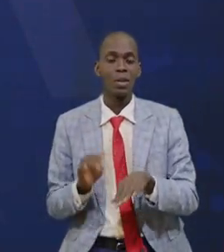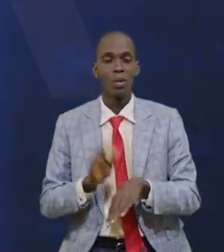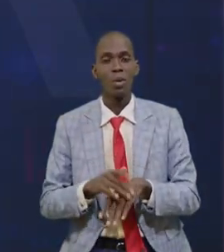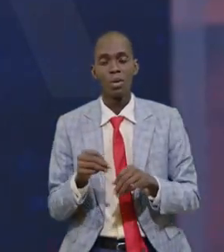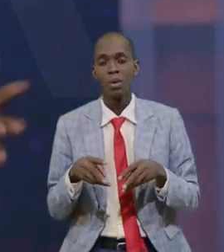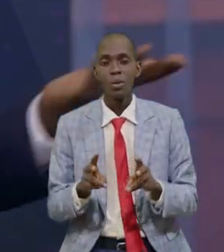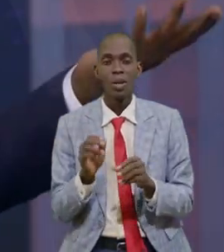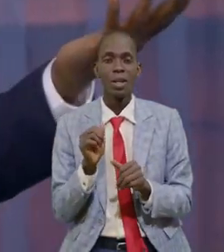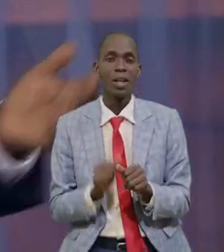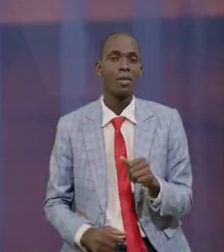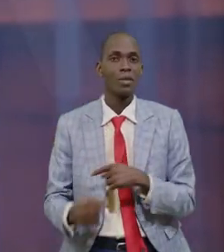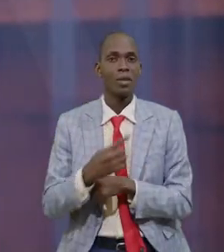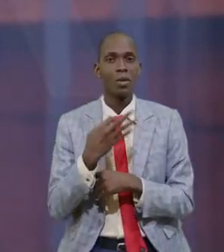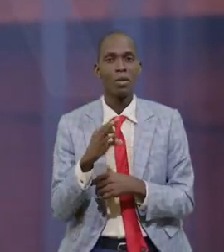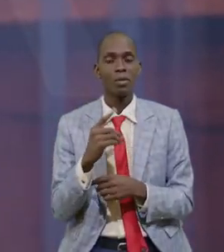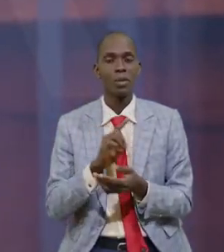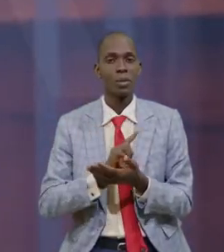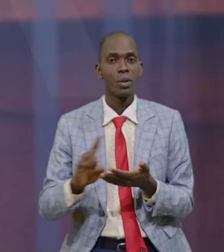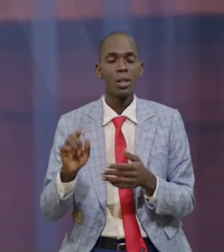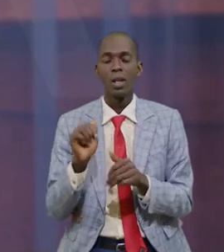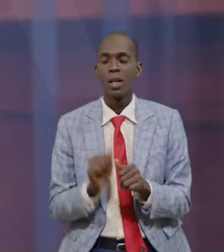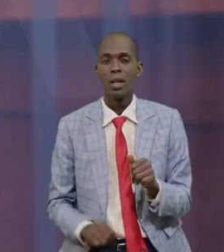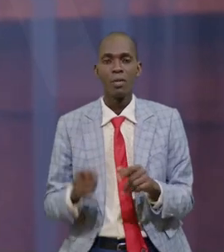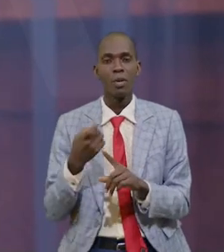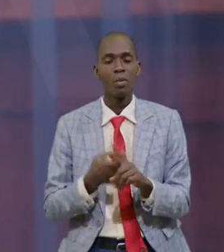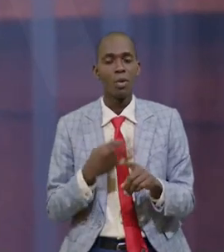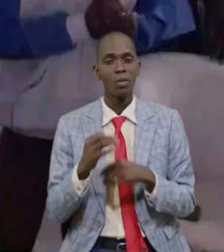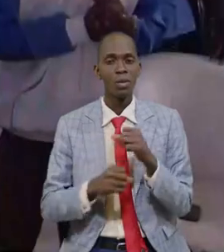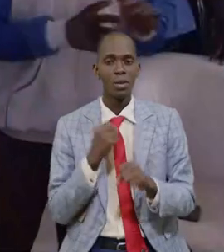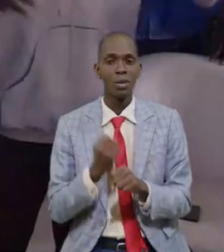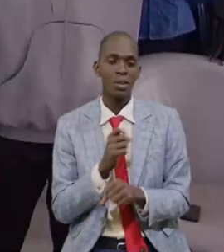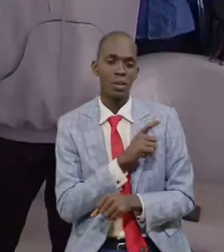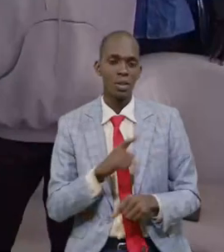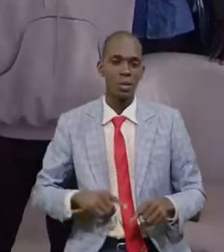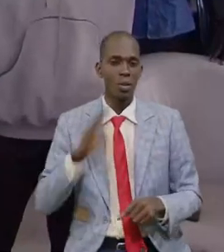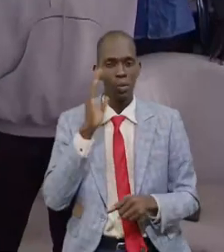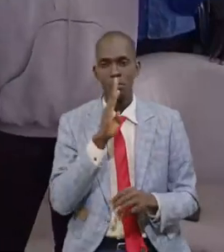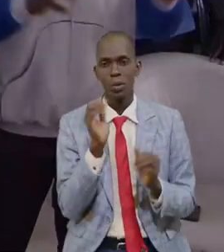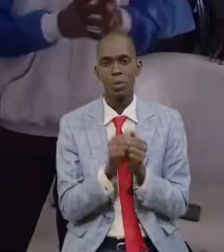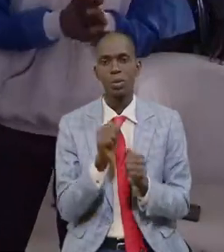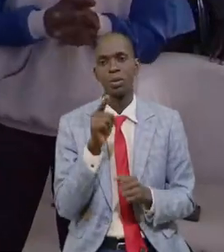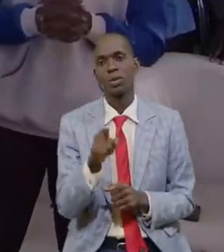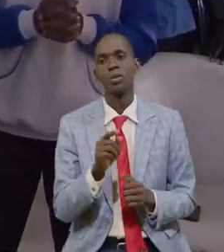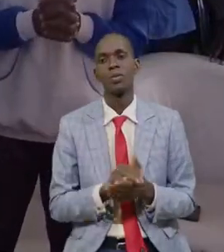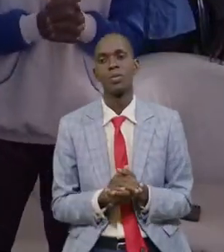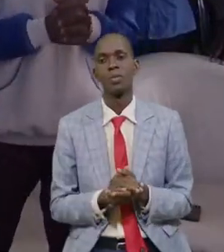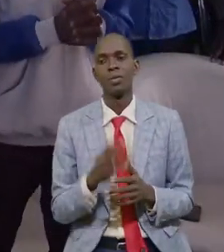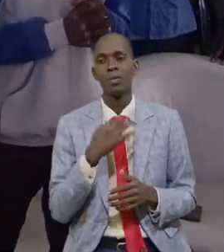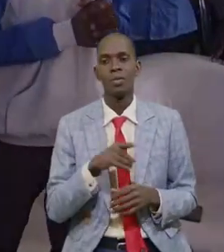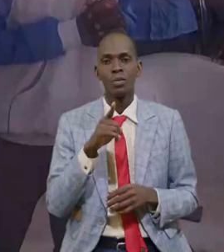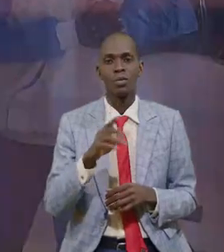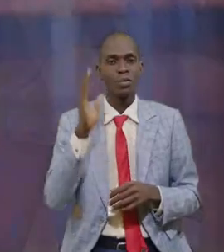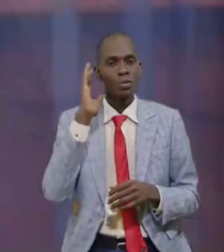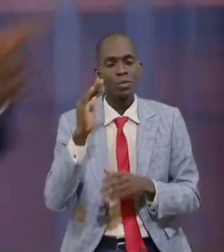day of your week, every month of your year, the Lord will be with you. And you carry